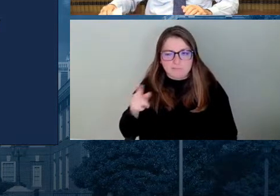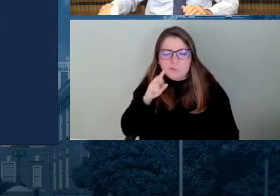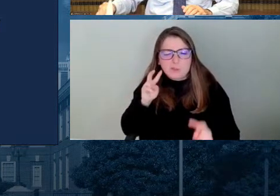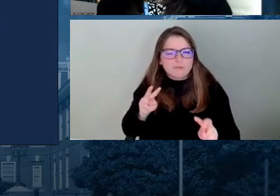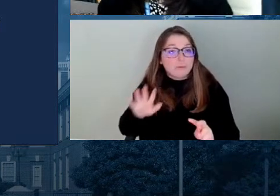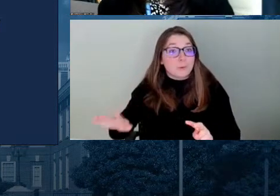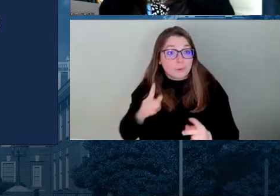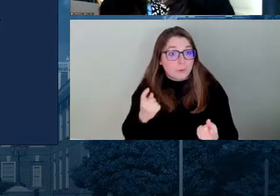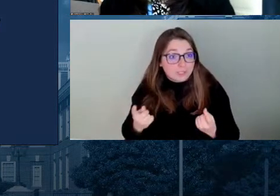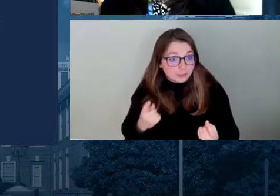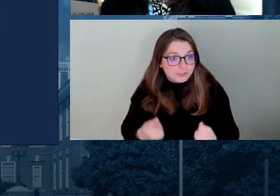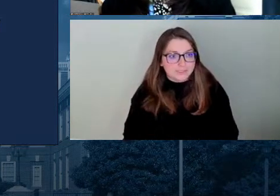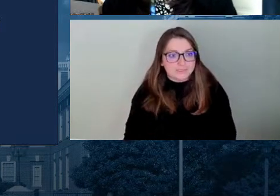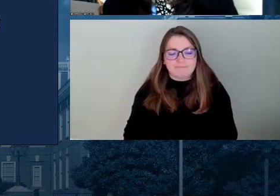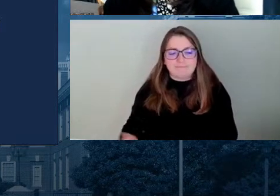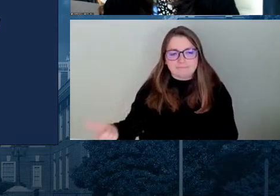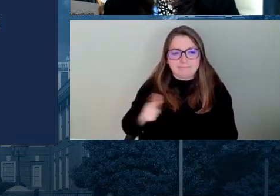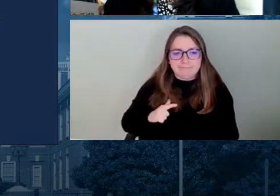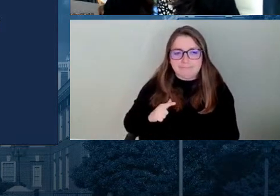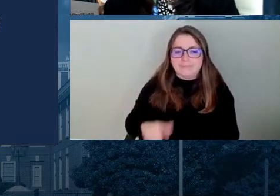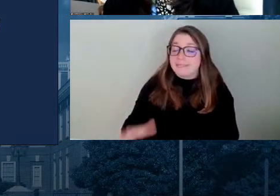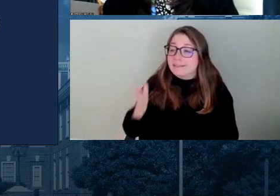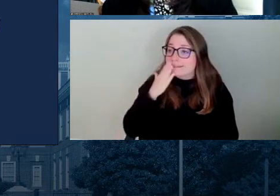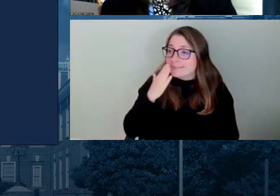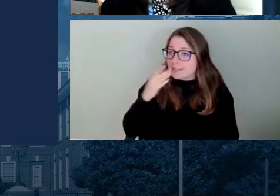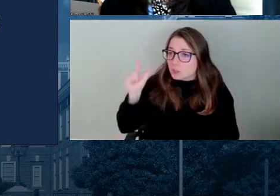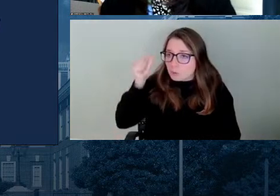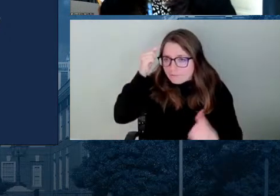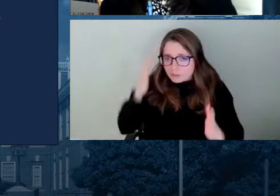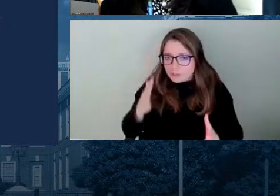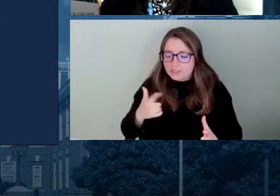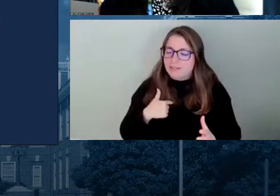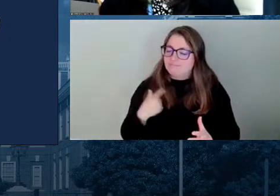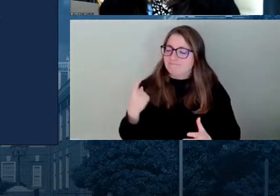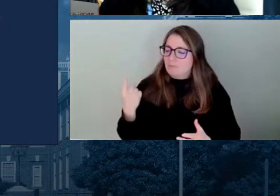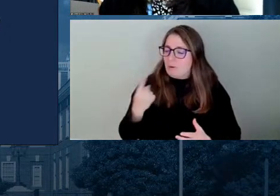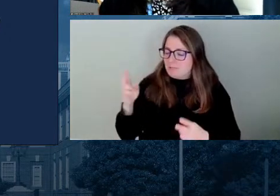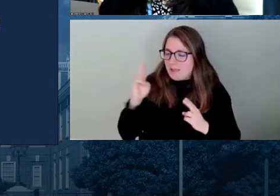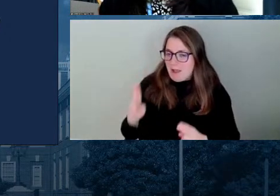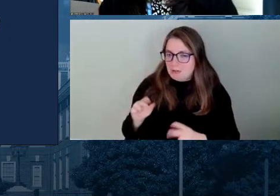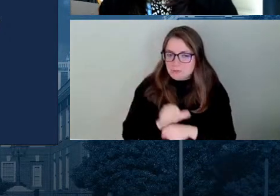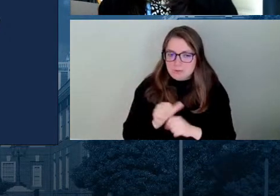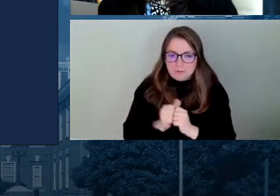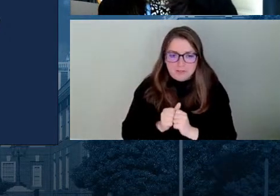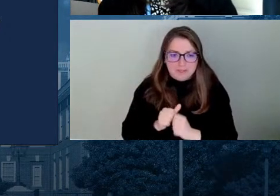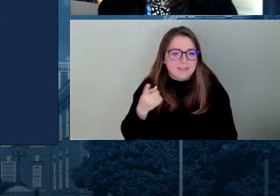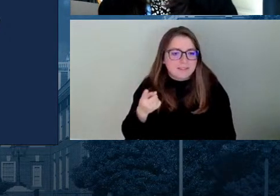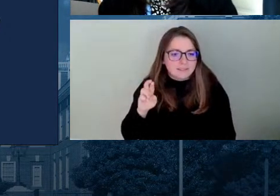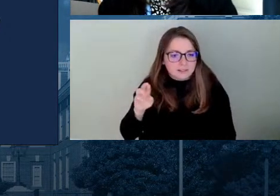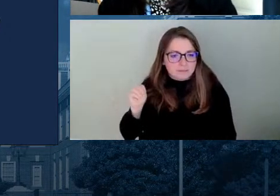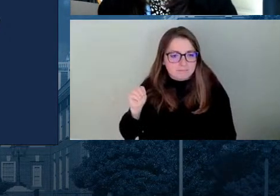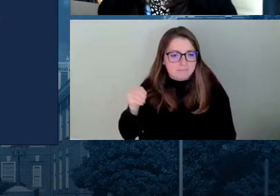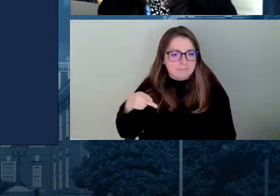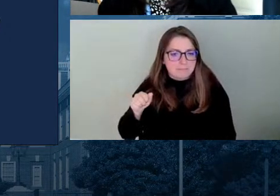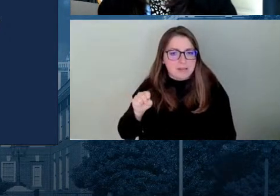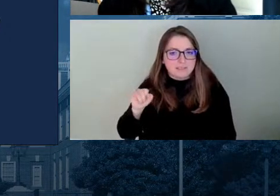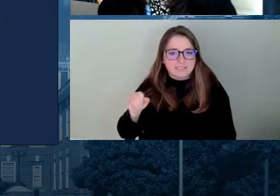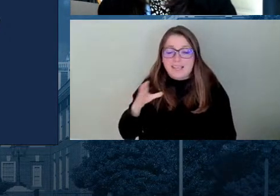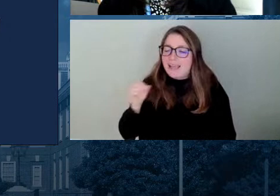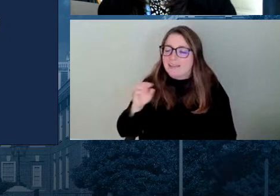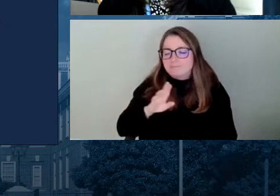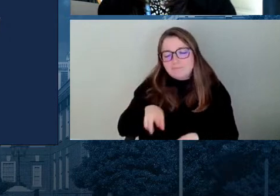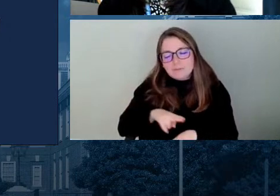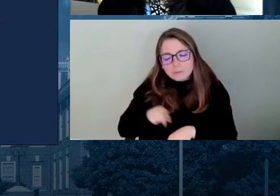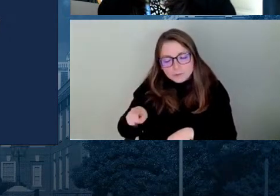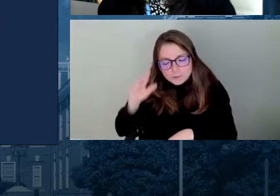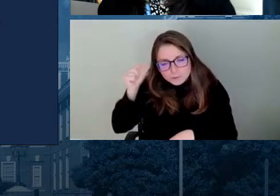Thank you, Governor. Always an honor to be with Dr. Pazzi, and obviously with you as well, Governor. And I think this is a really important conversation